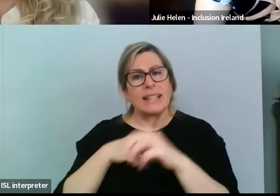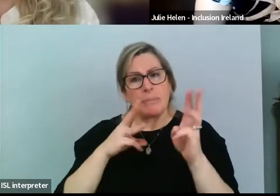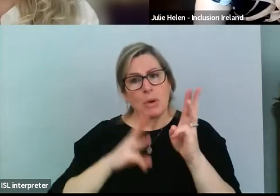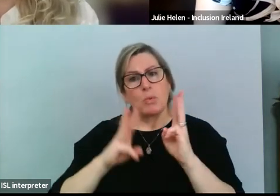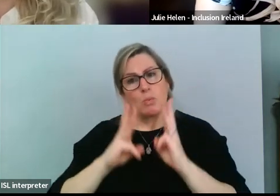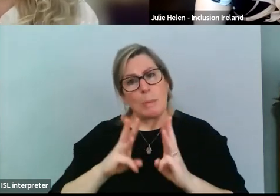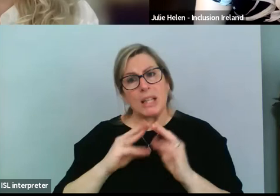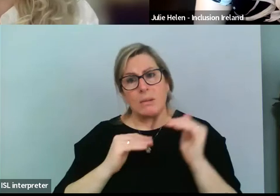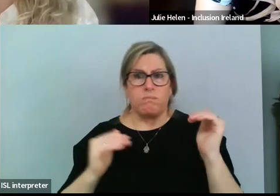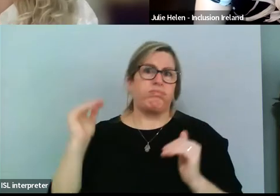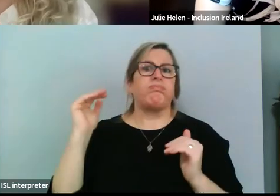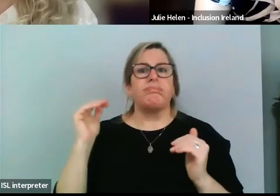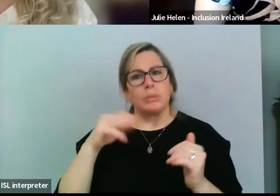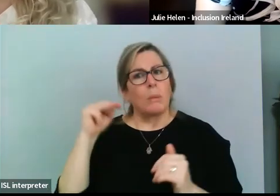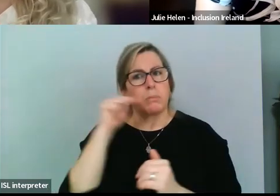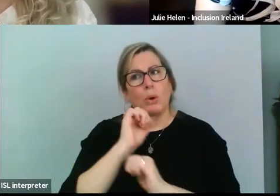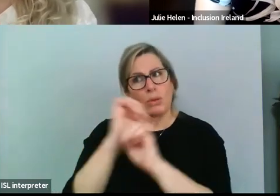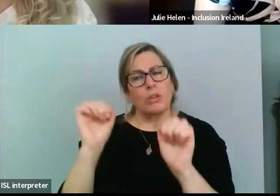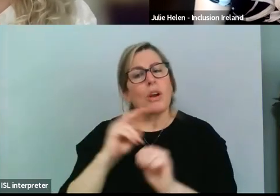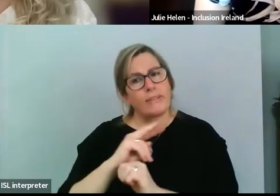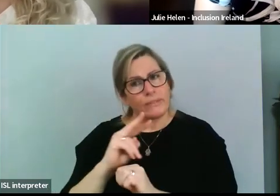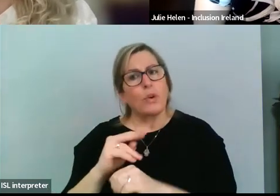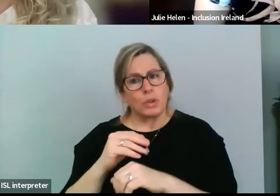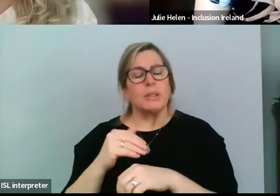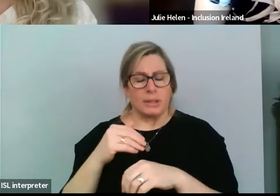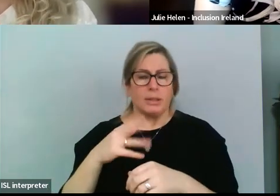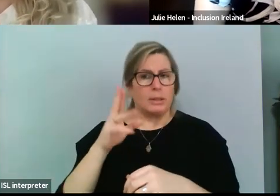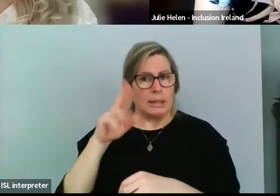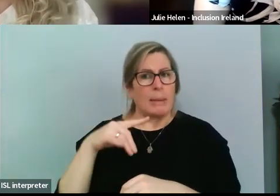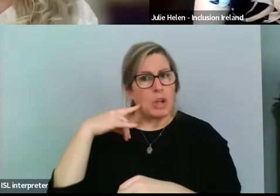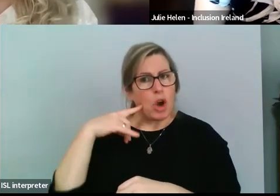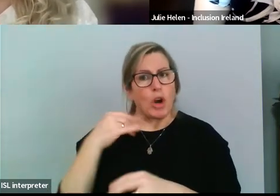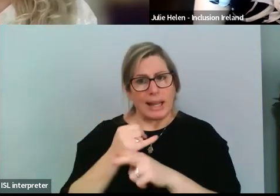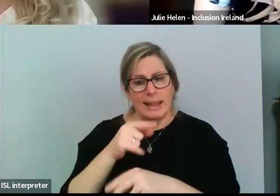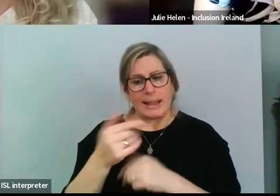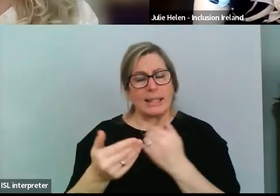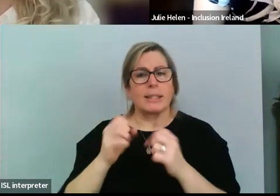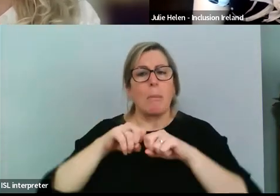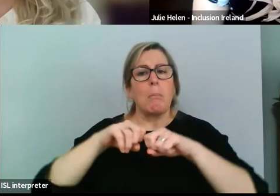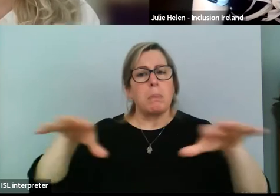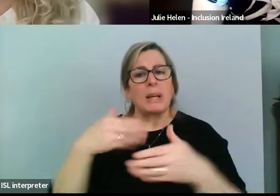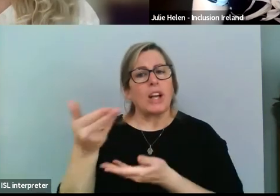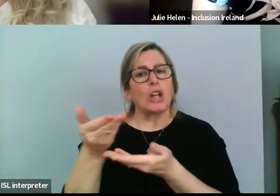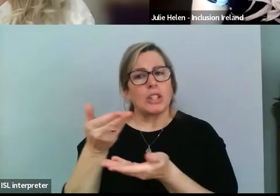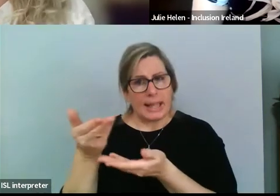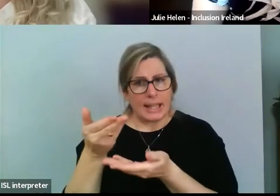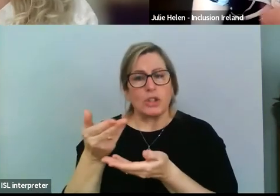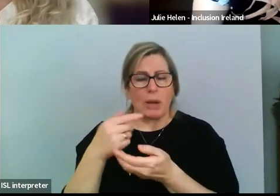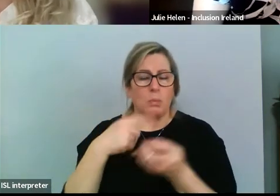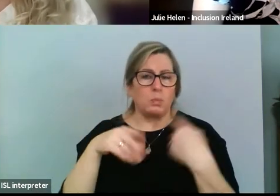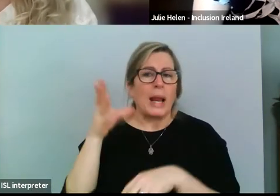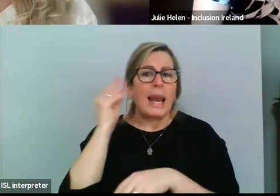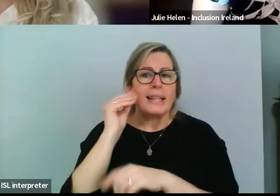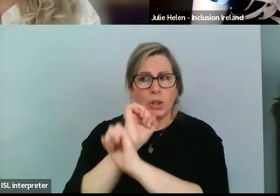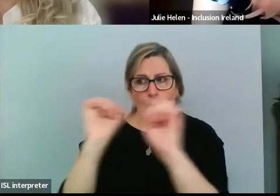important to make sure that their voices are coming through in this public consultation, and that we're listening to them. So you're really helping